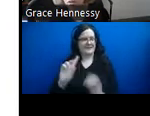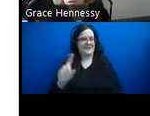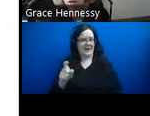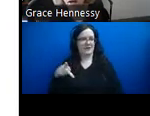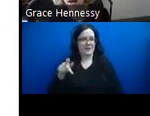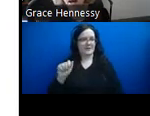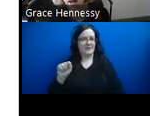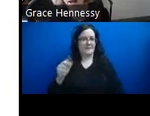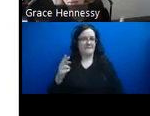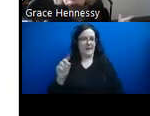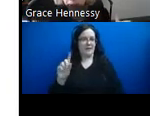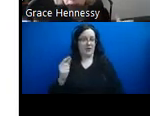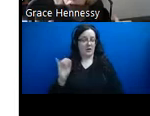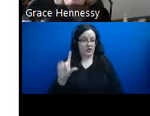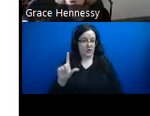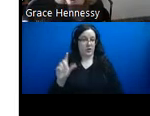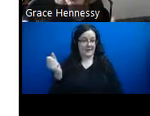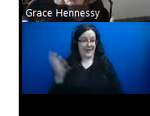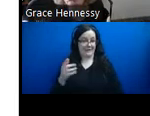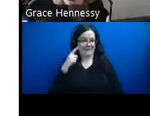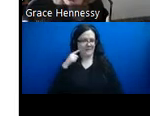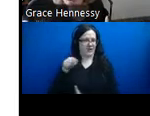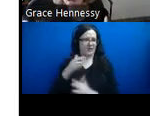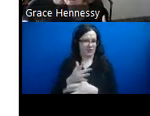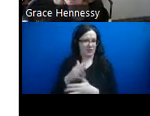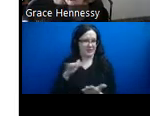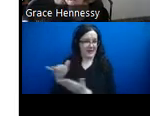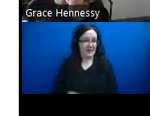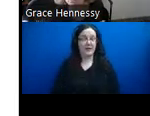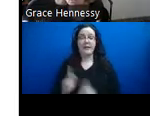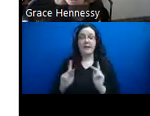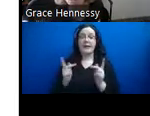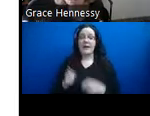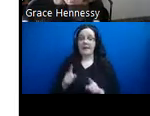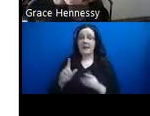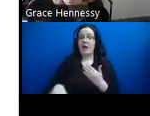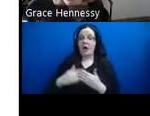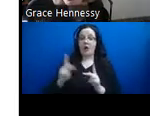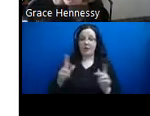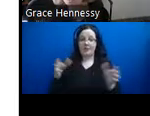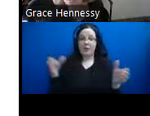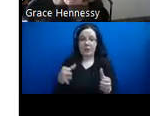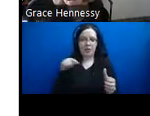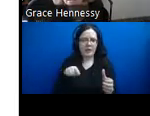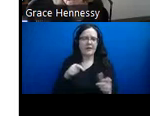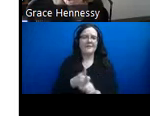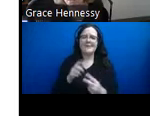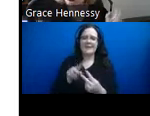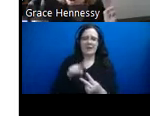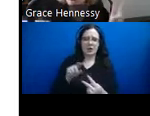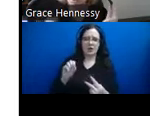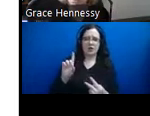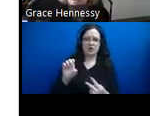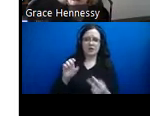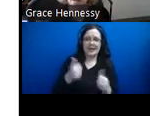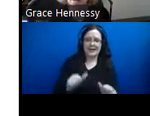German study. And they actually put all the individuals together who had either suicide attempts or suicidal ideation, and they